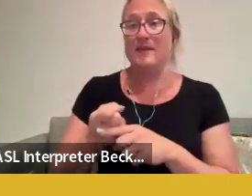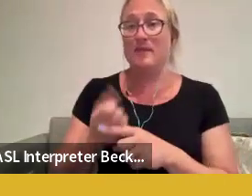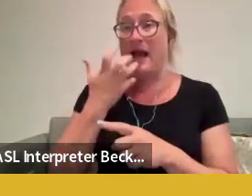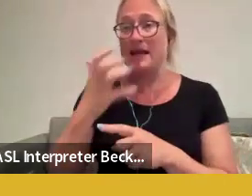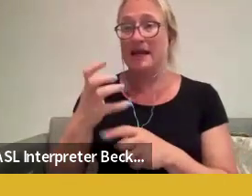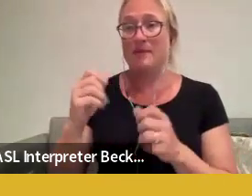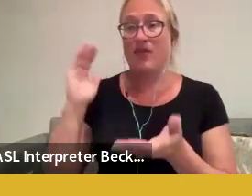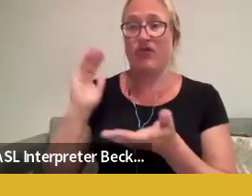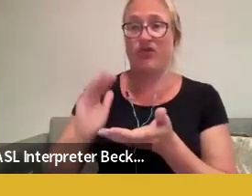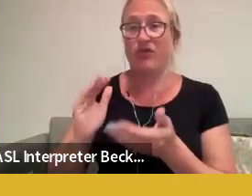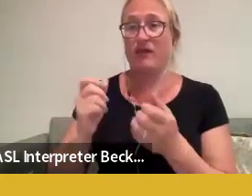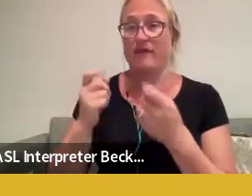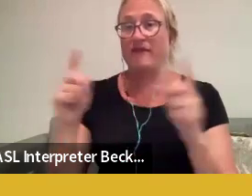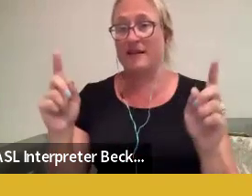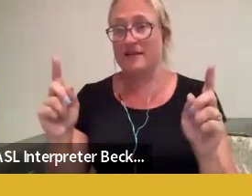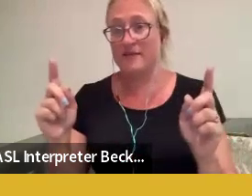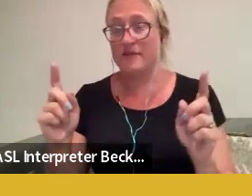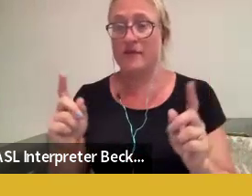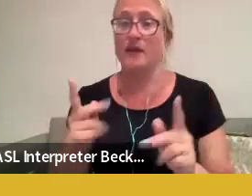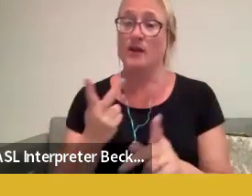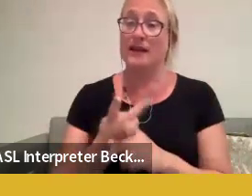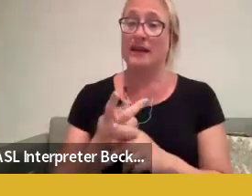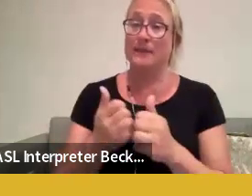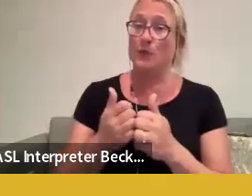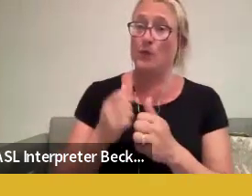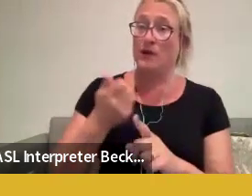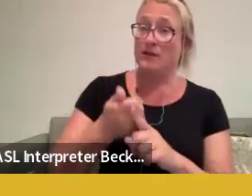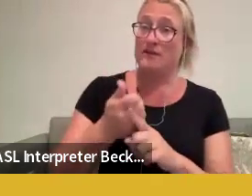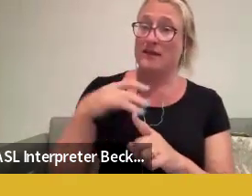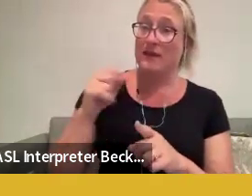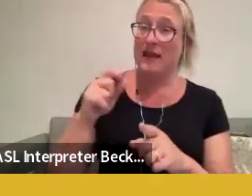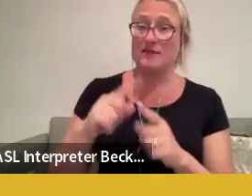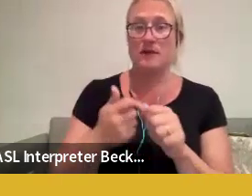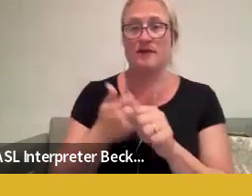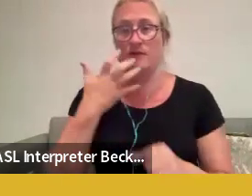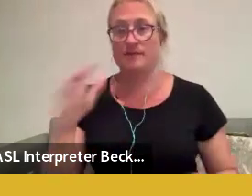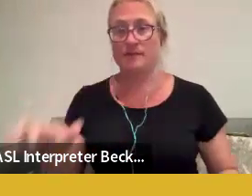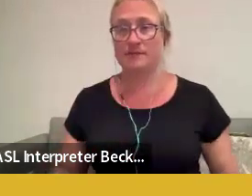So you want to keep them on your person, but out of direct heat.